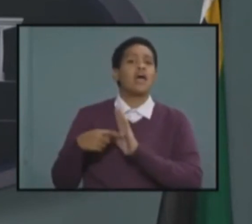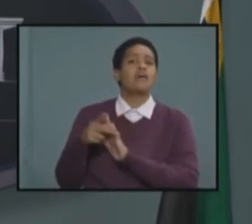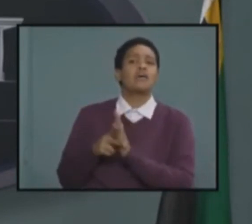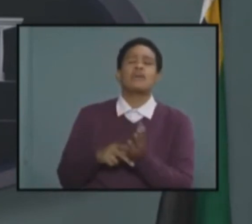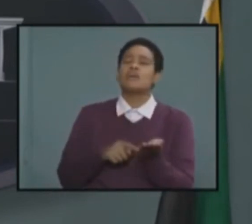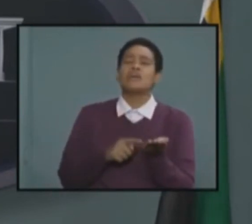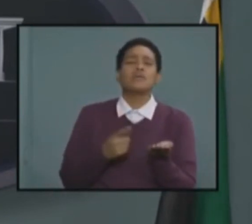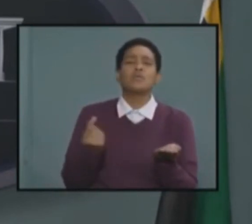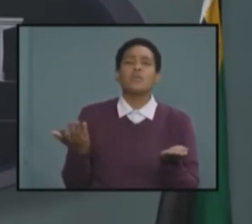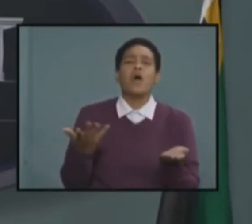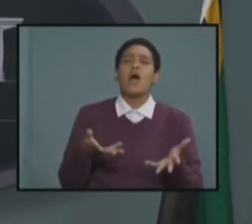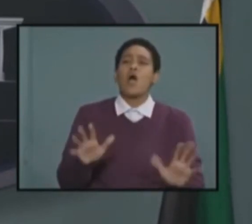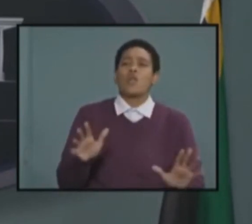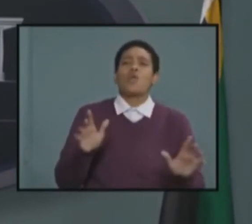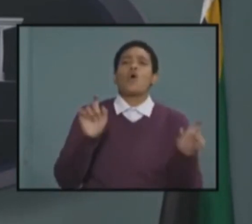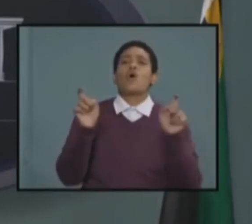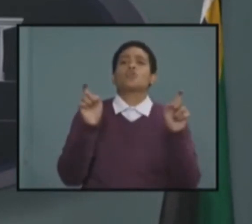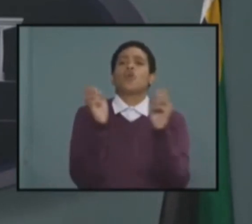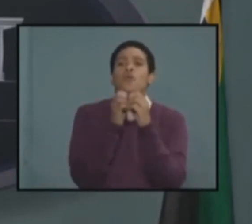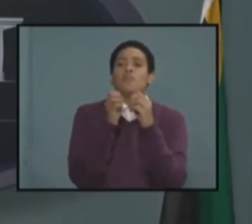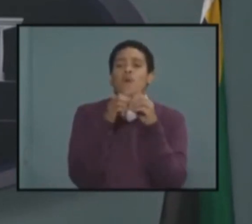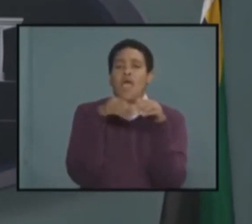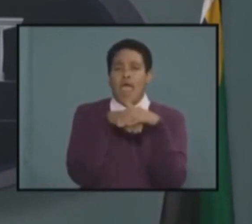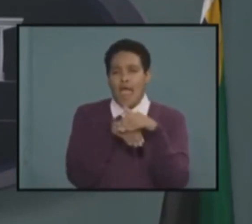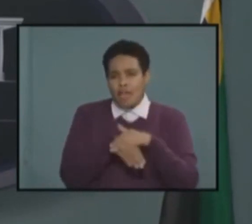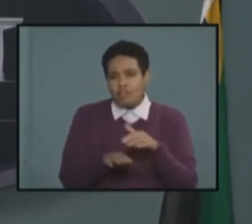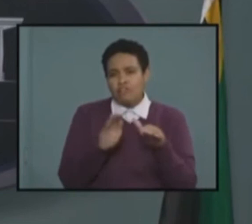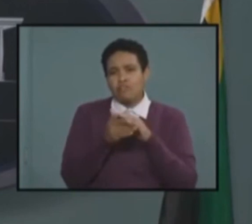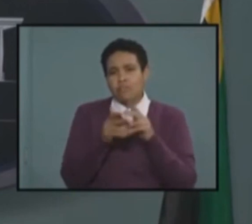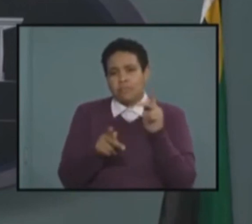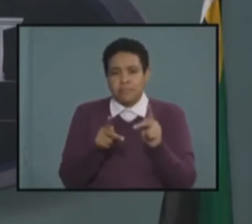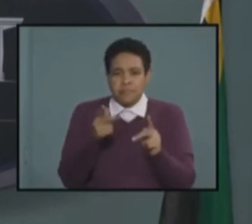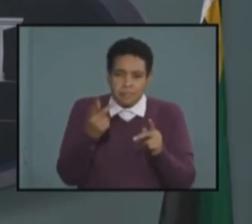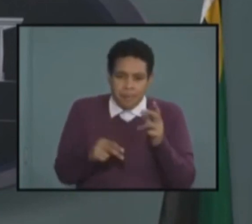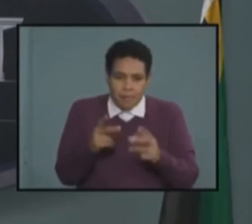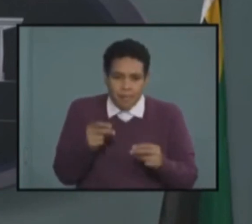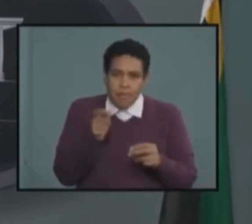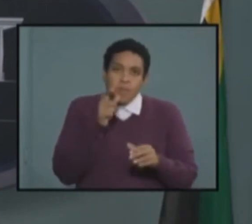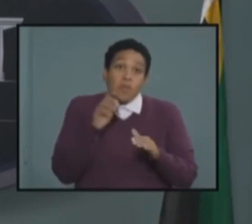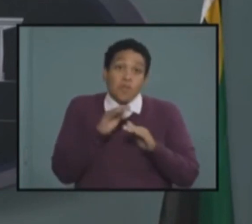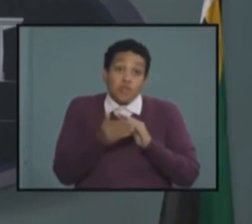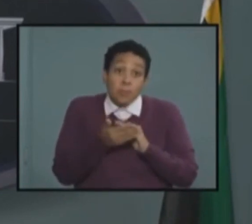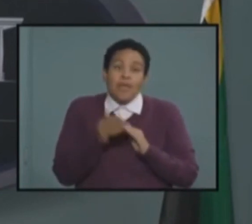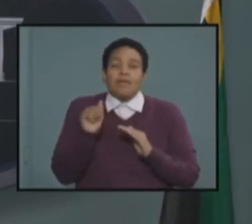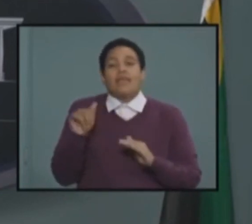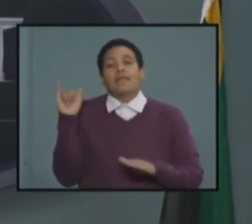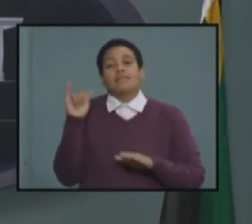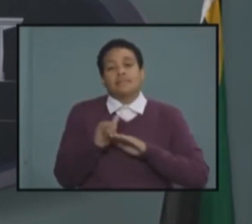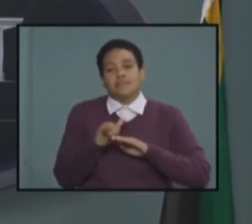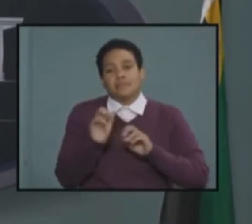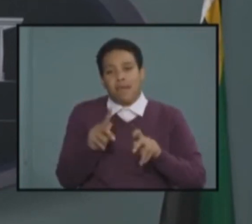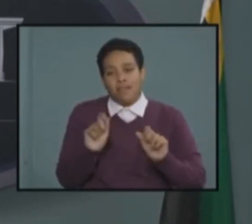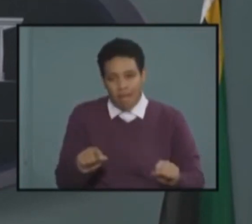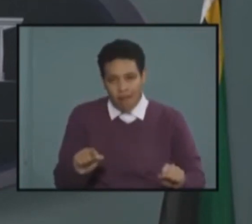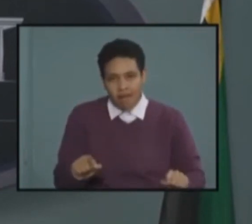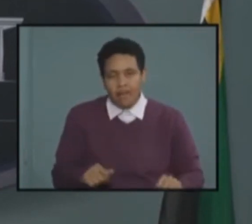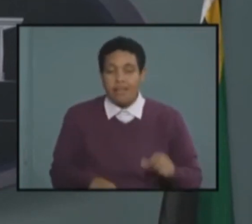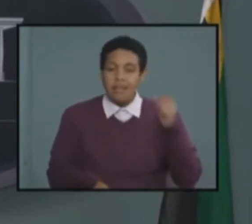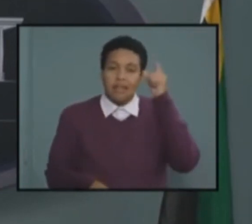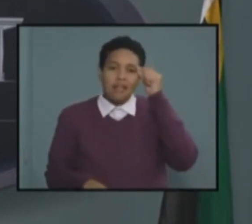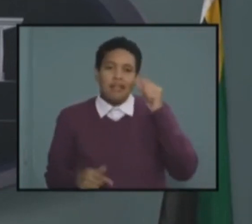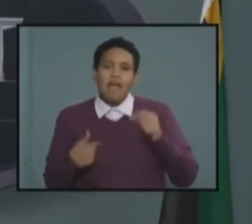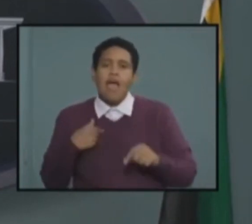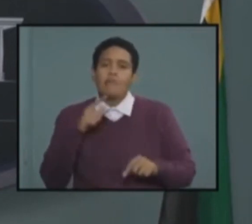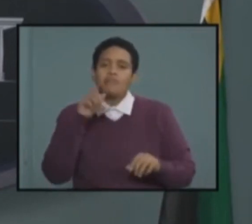the re-entry of Jamaicans. And here, let me say that I am very